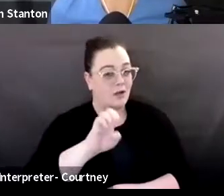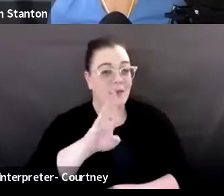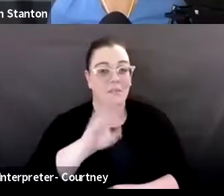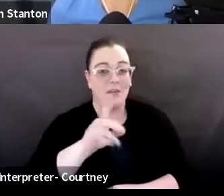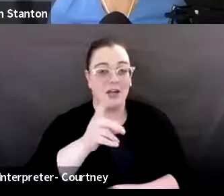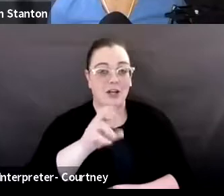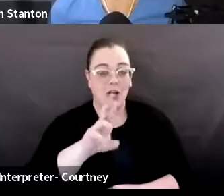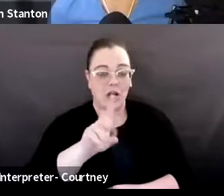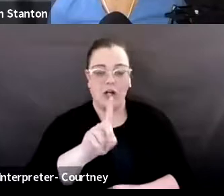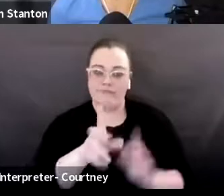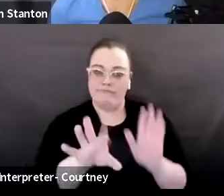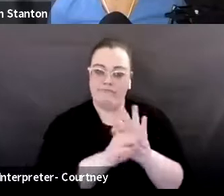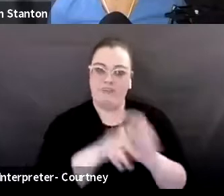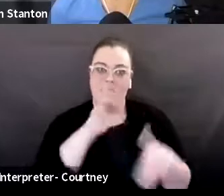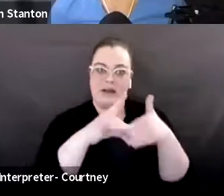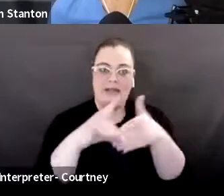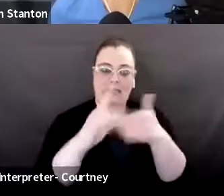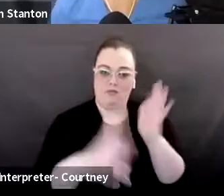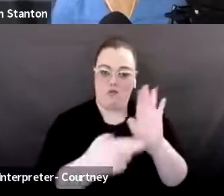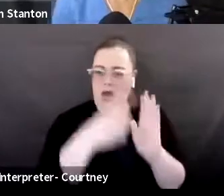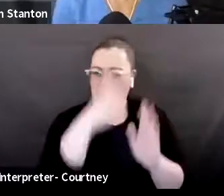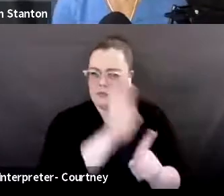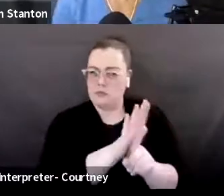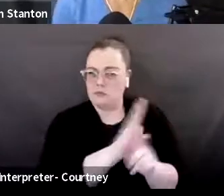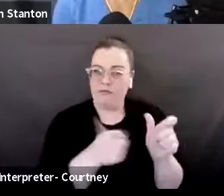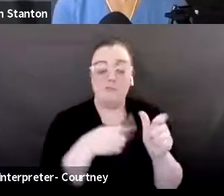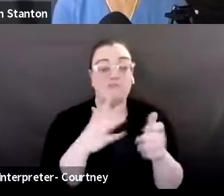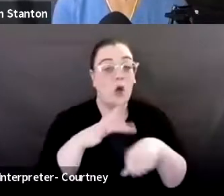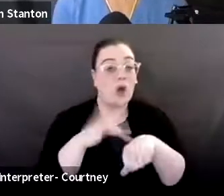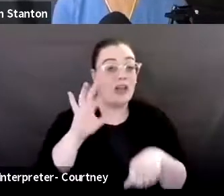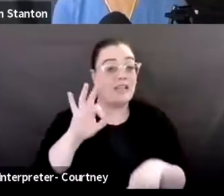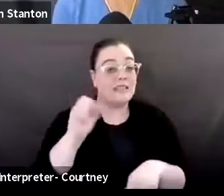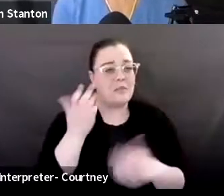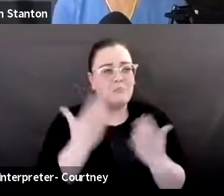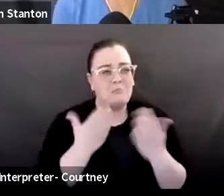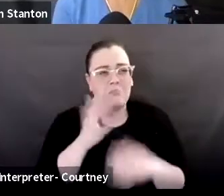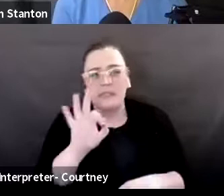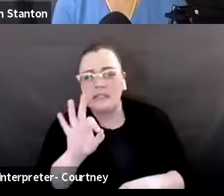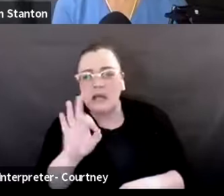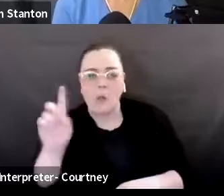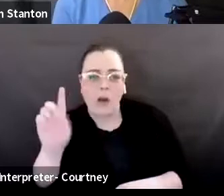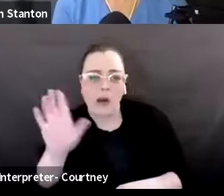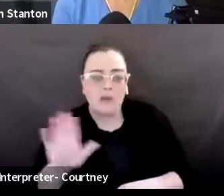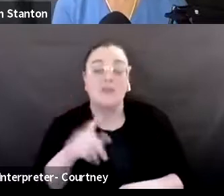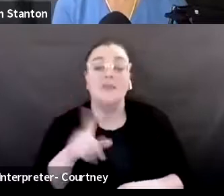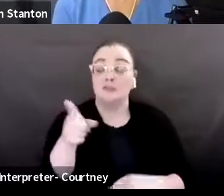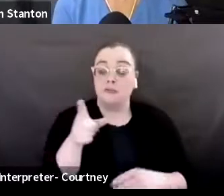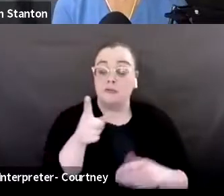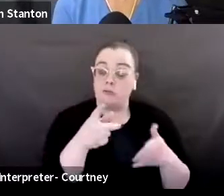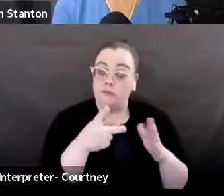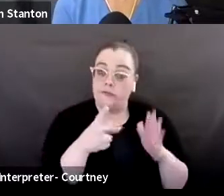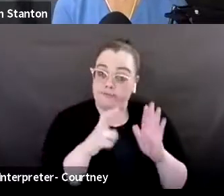big role, and this was in the early 90s, I'd say 91. She carried that film,